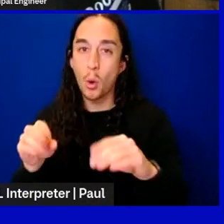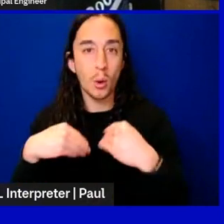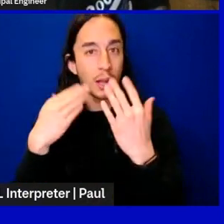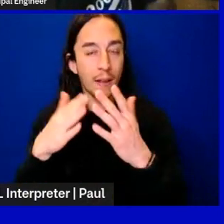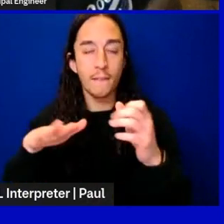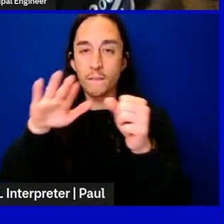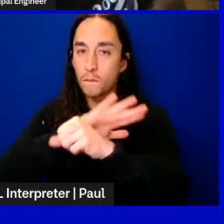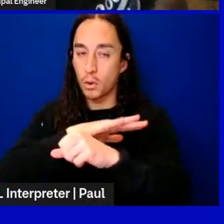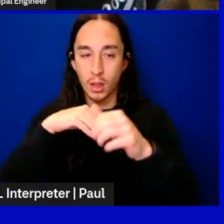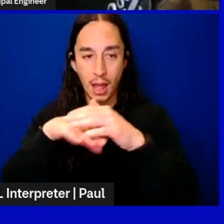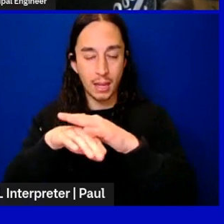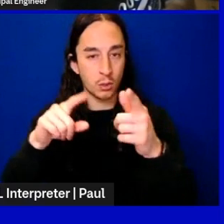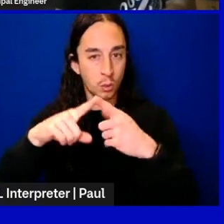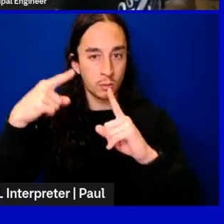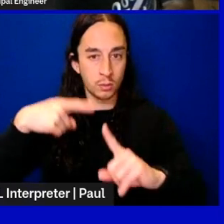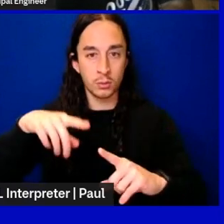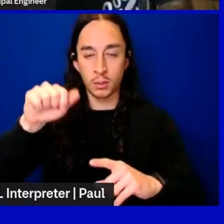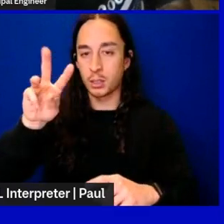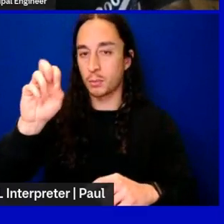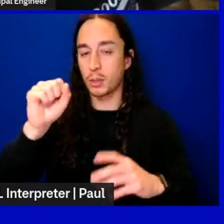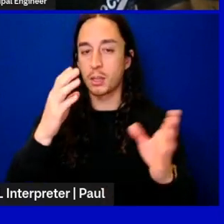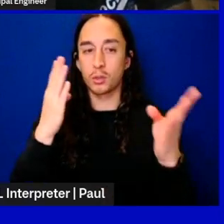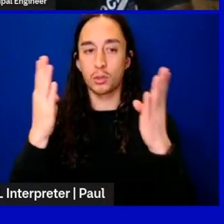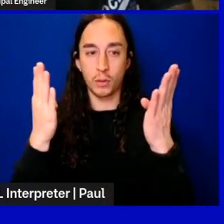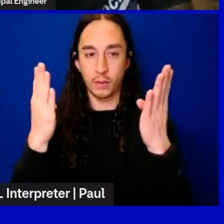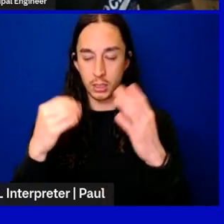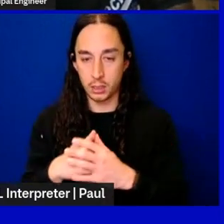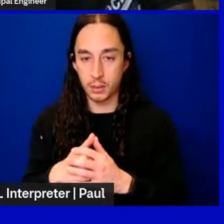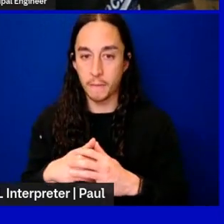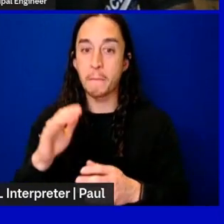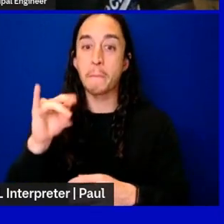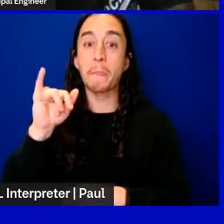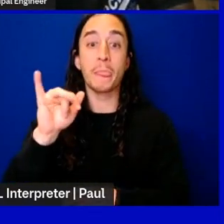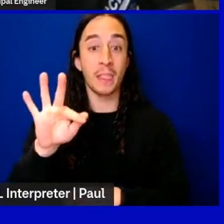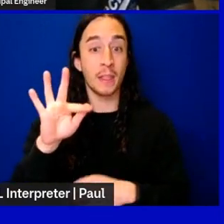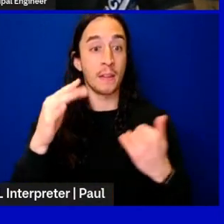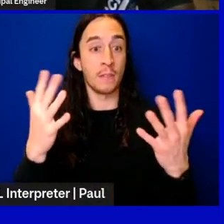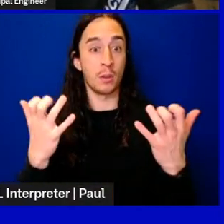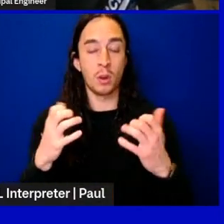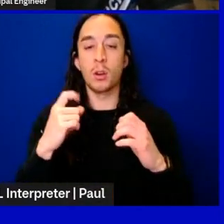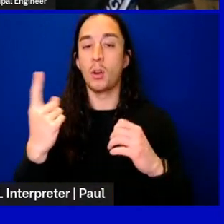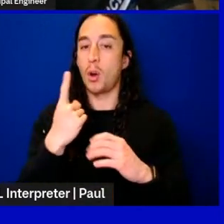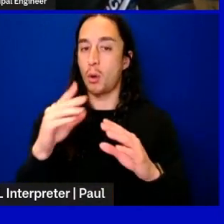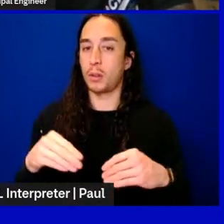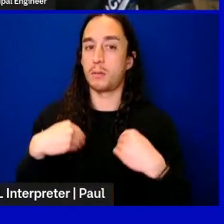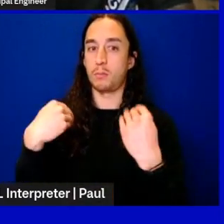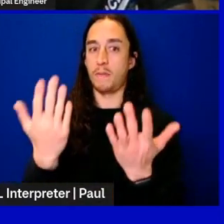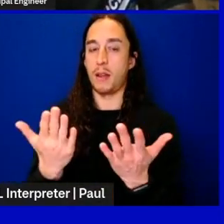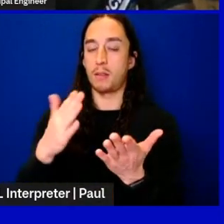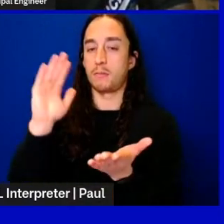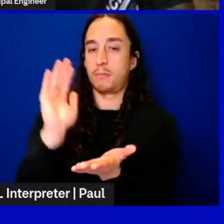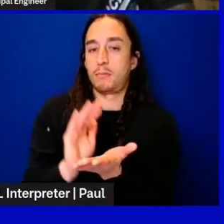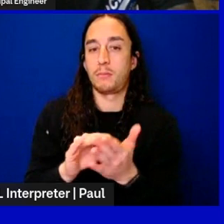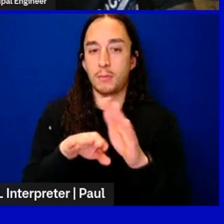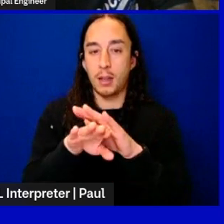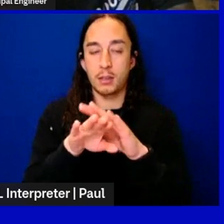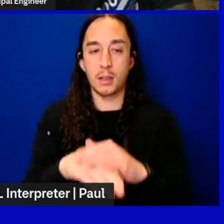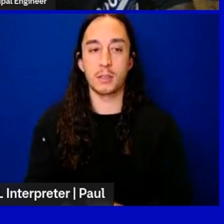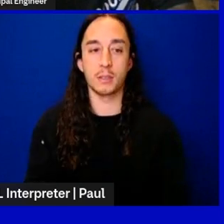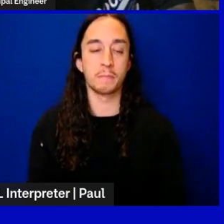particular AWS services, let's say S3 and EC2. If you want, you should always provide the granular access to AWS